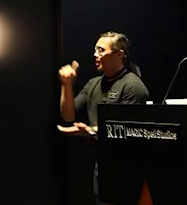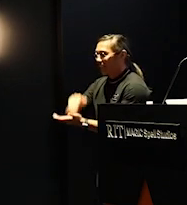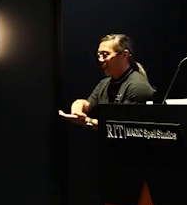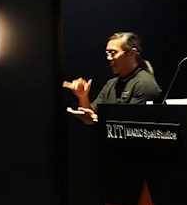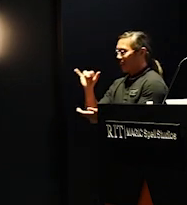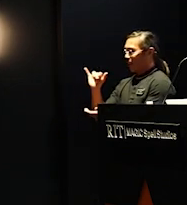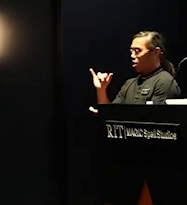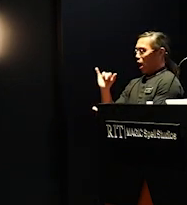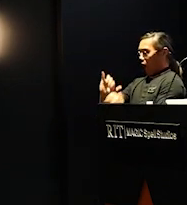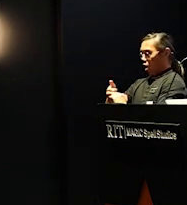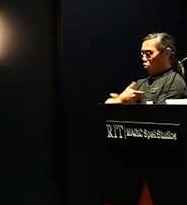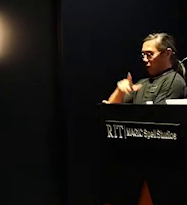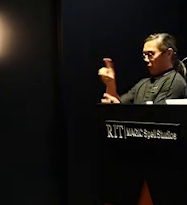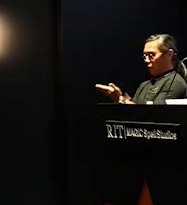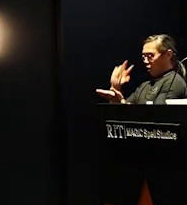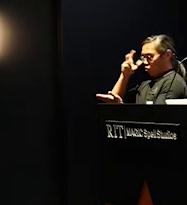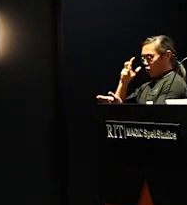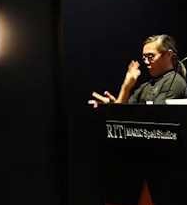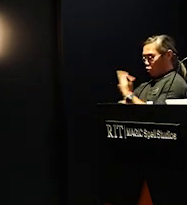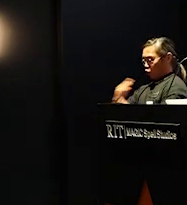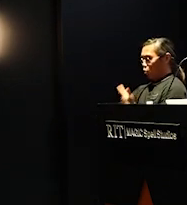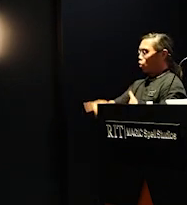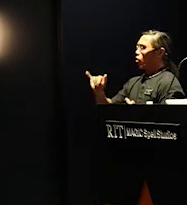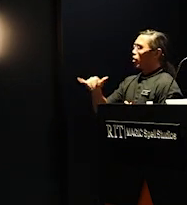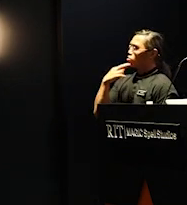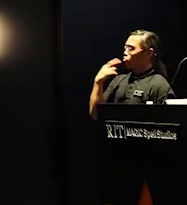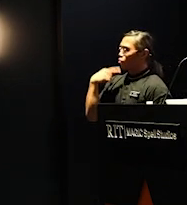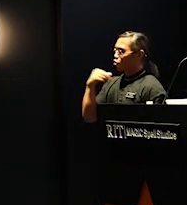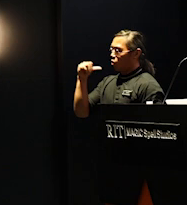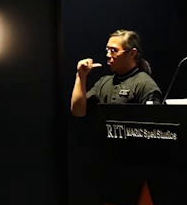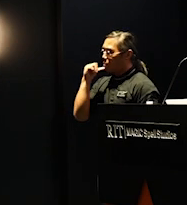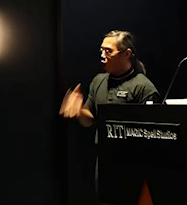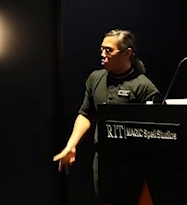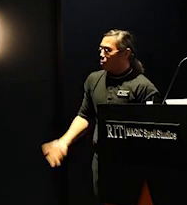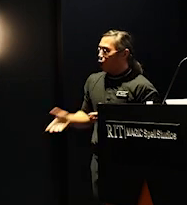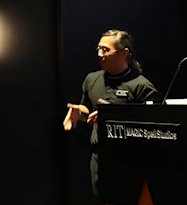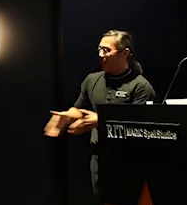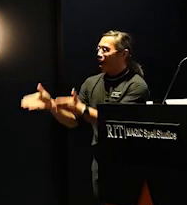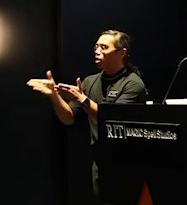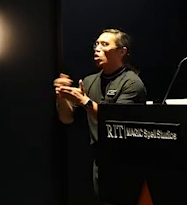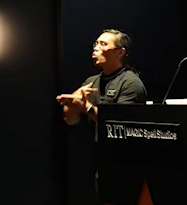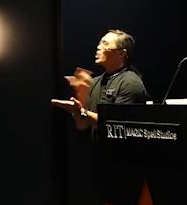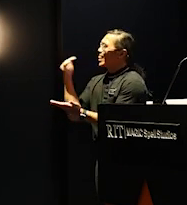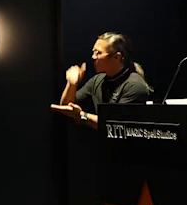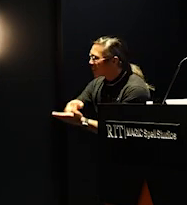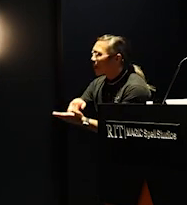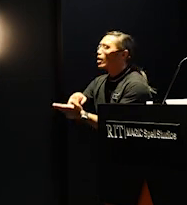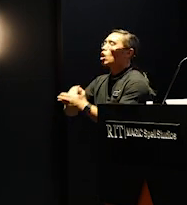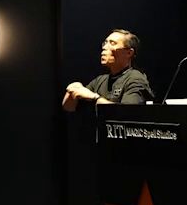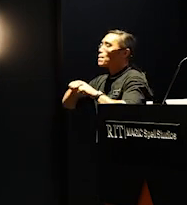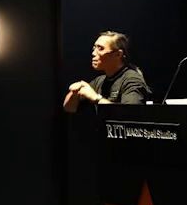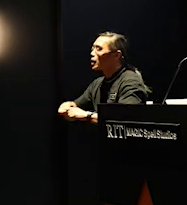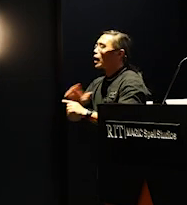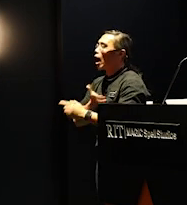and this was like a huge collaboration because Stash again was listed